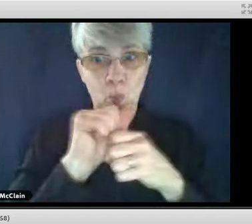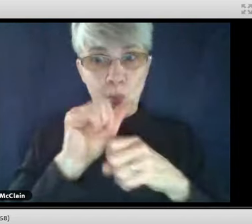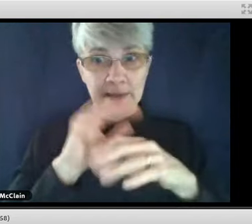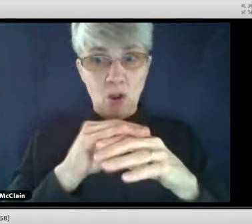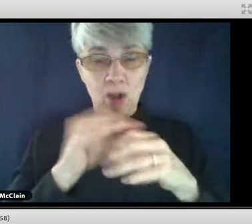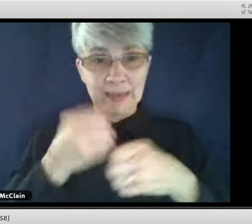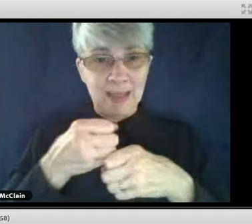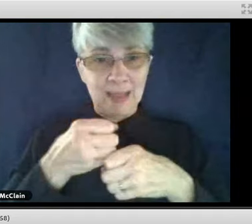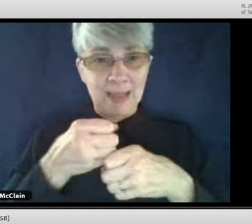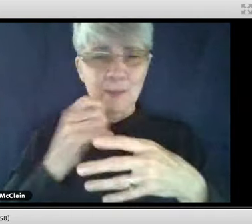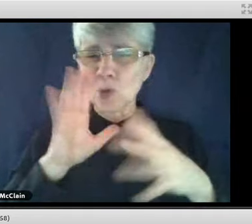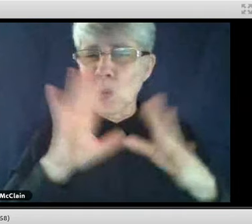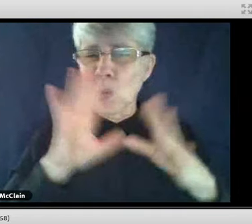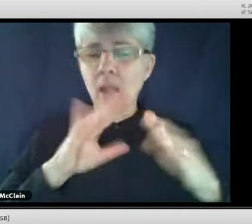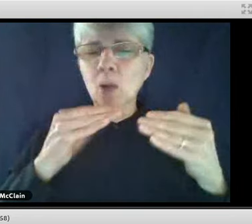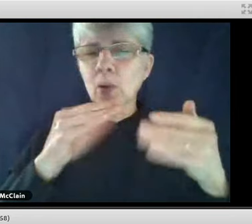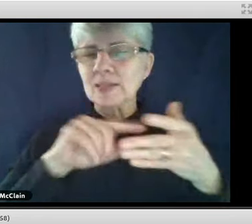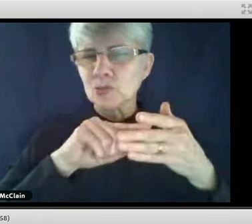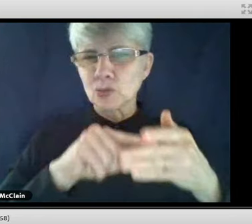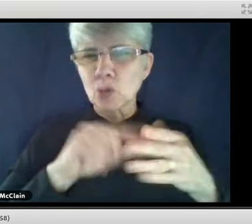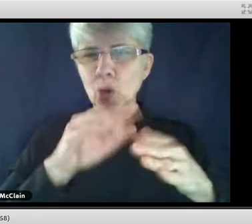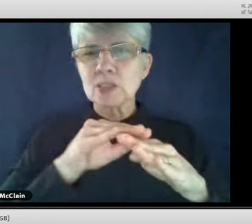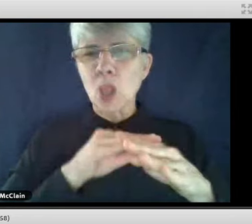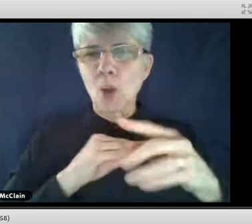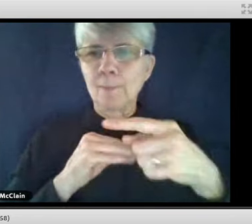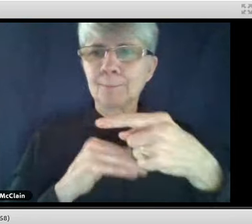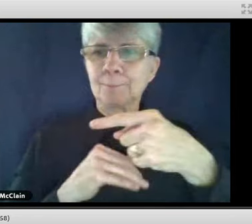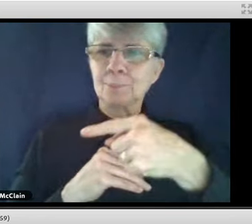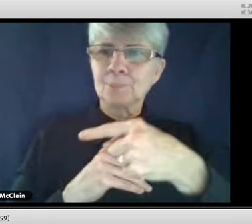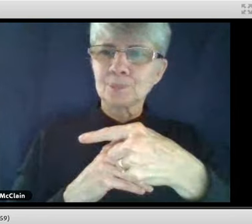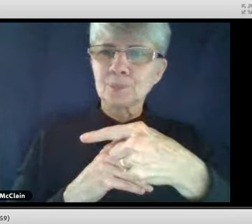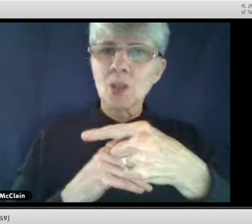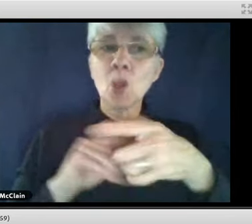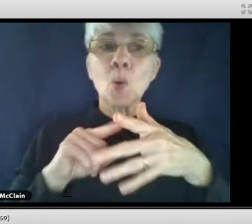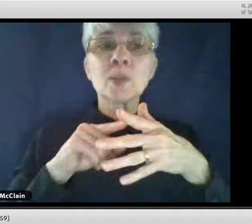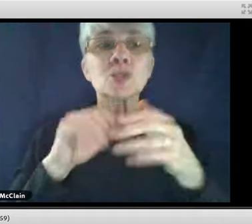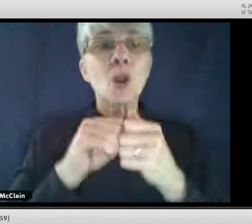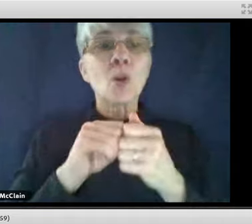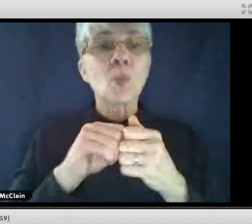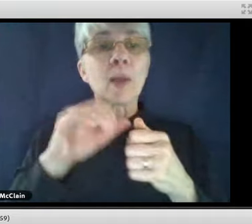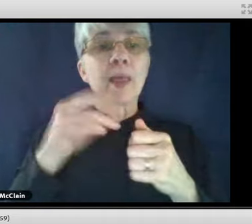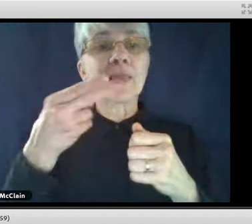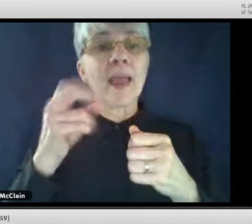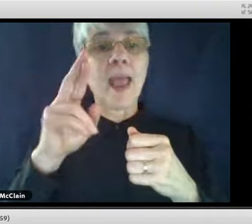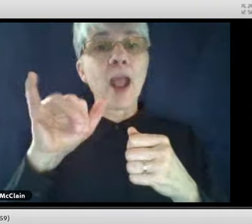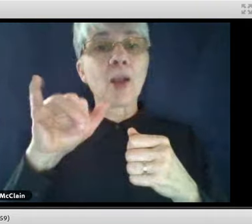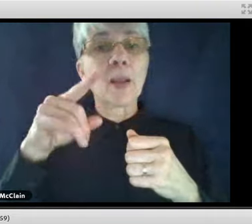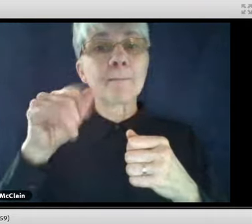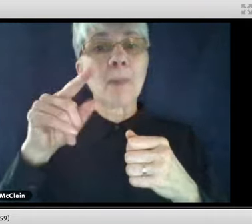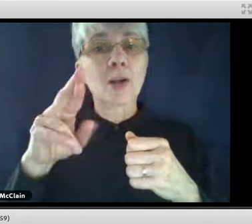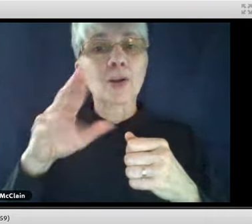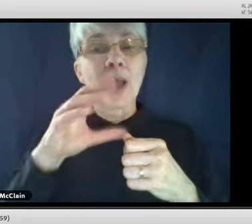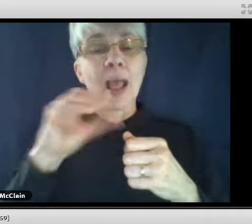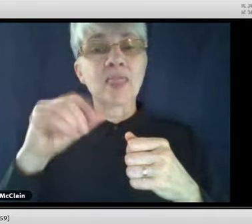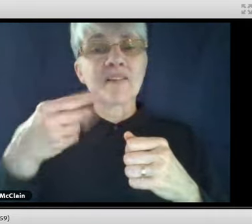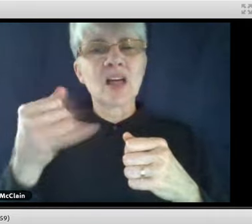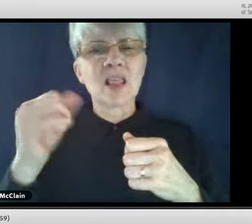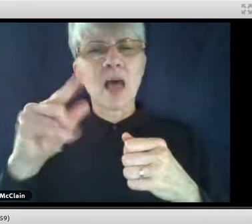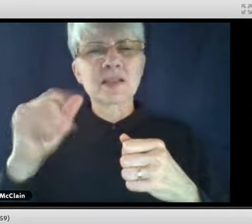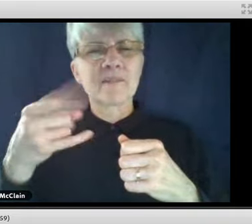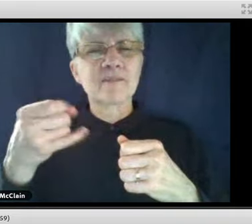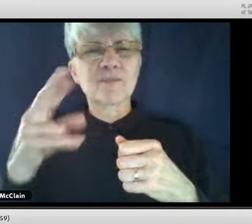don't worry. I'll just kind of start off slow. Okay, so let's start with Harry Potter and the Philosopher's Stone. Once again, this is